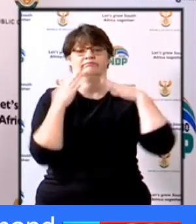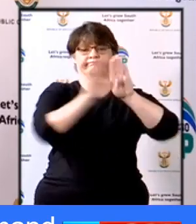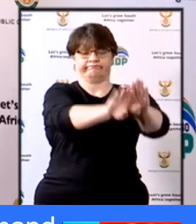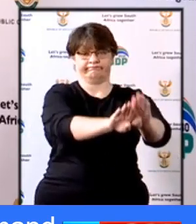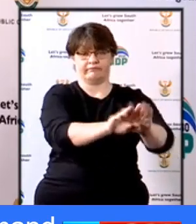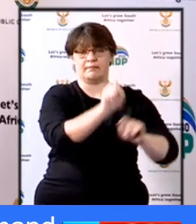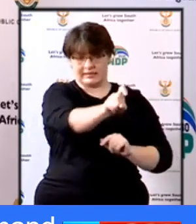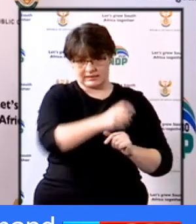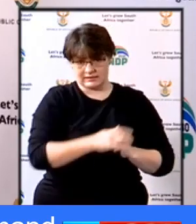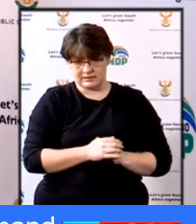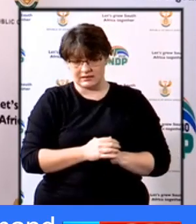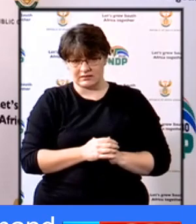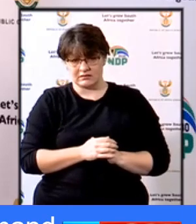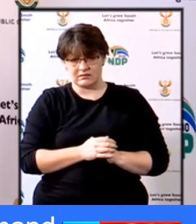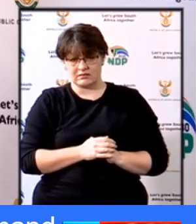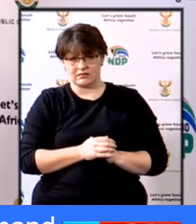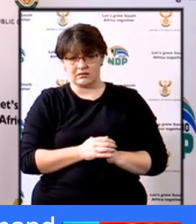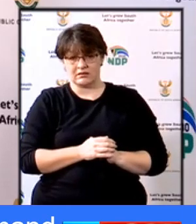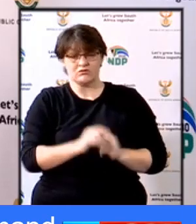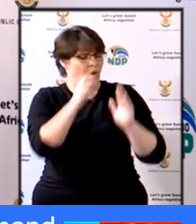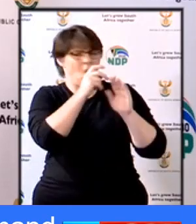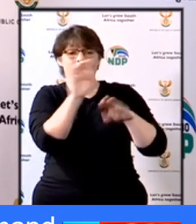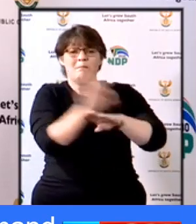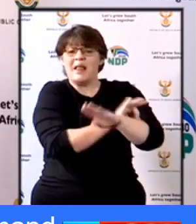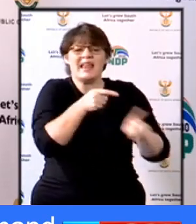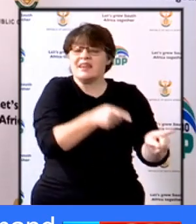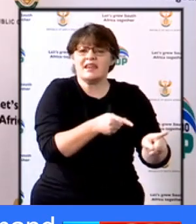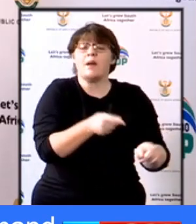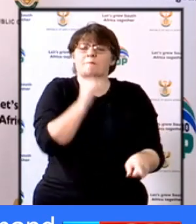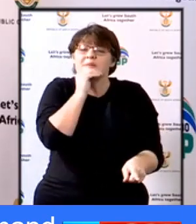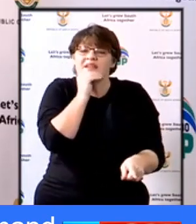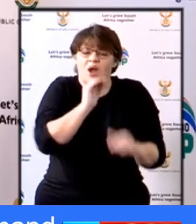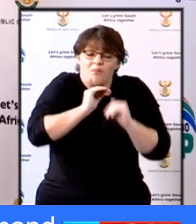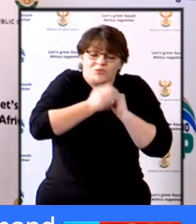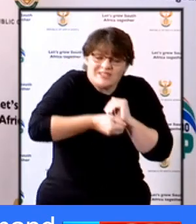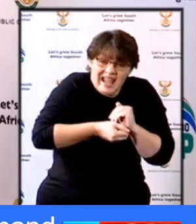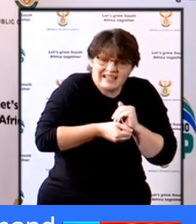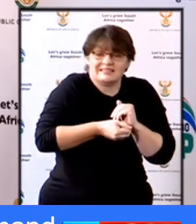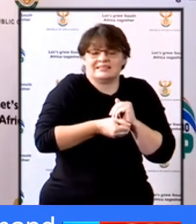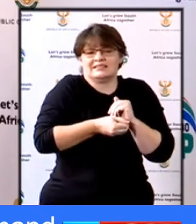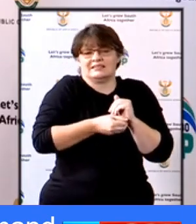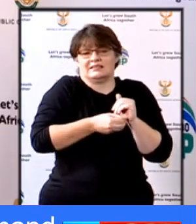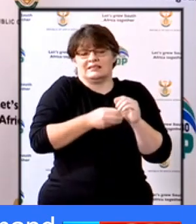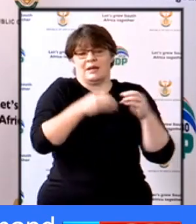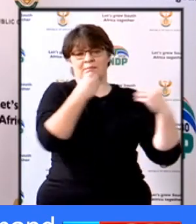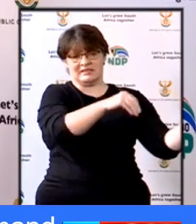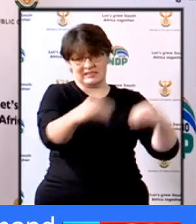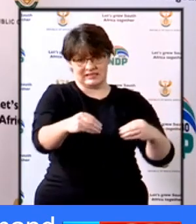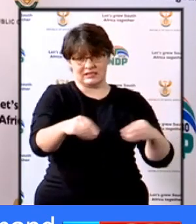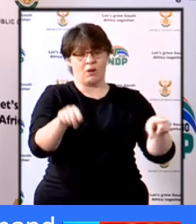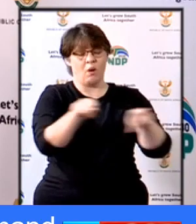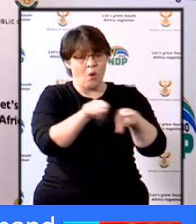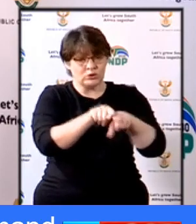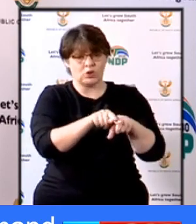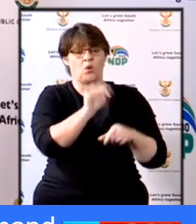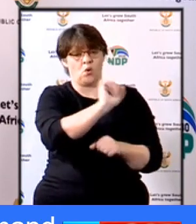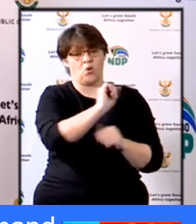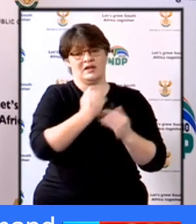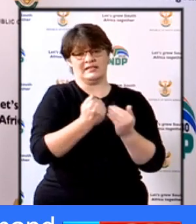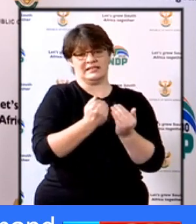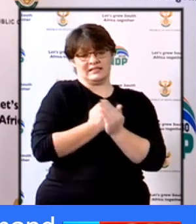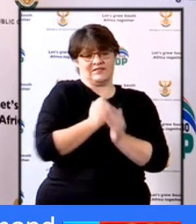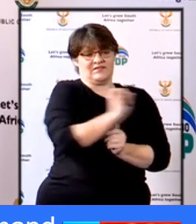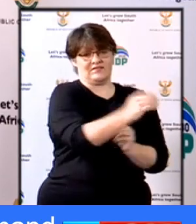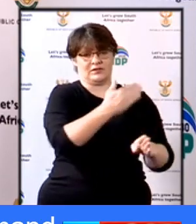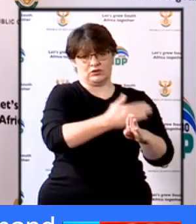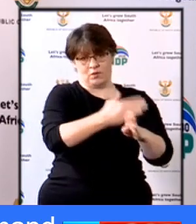it's for the protection both of the company and of the jobs that company offers.